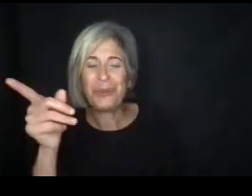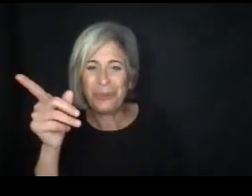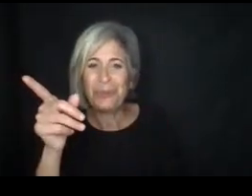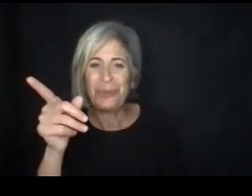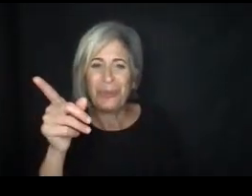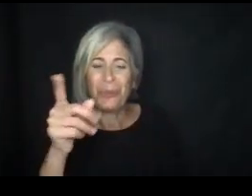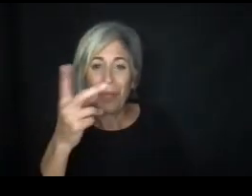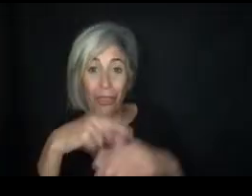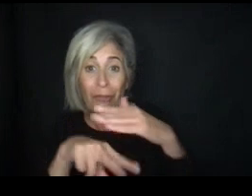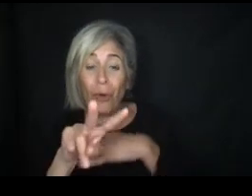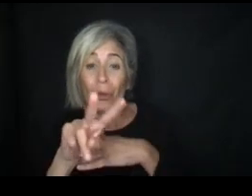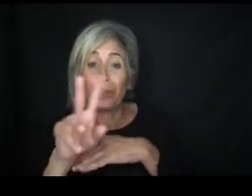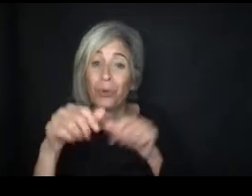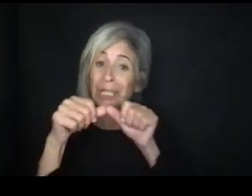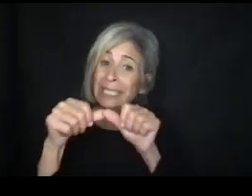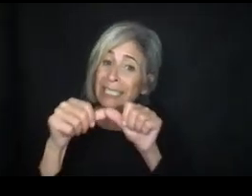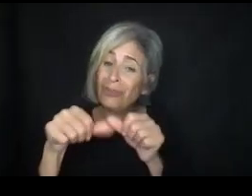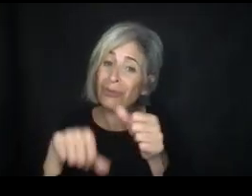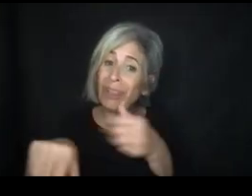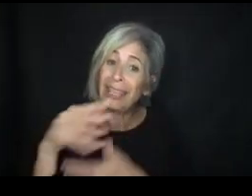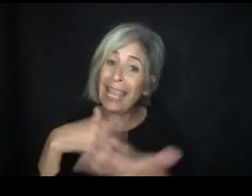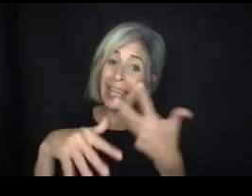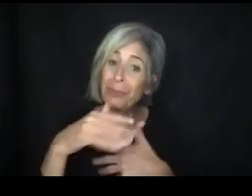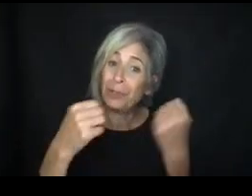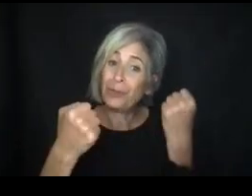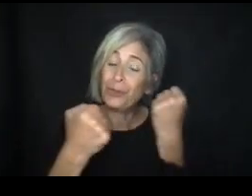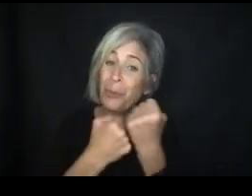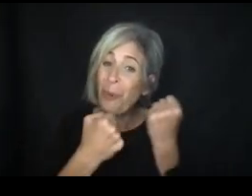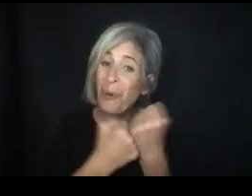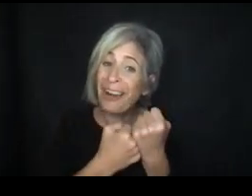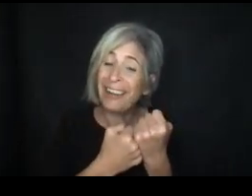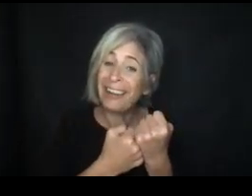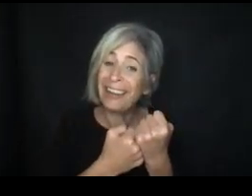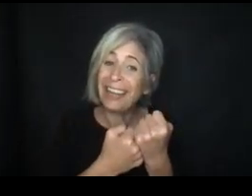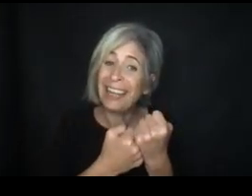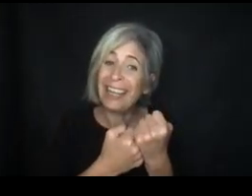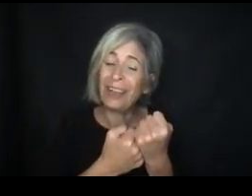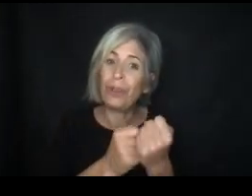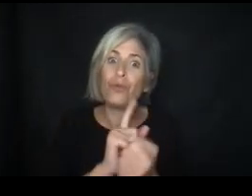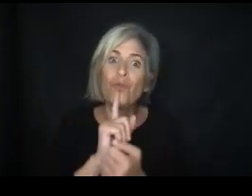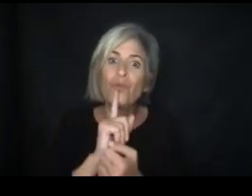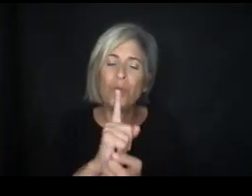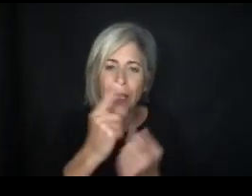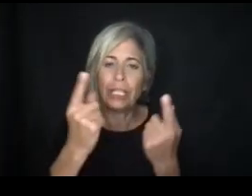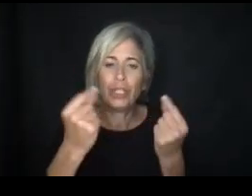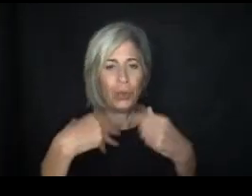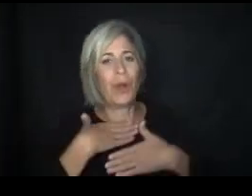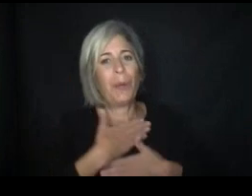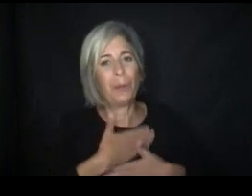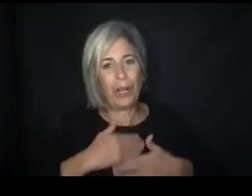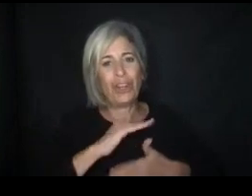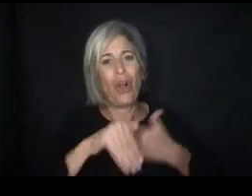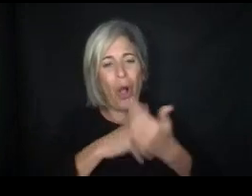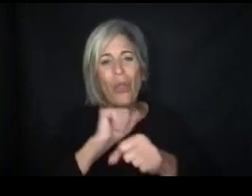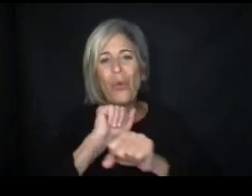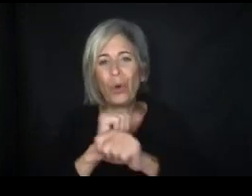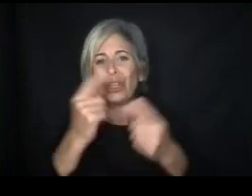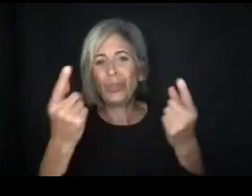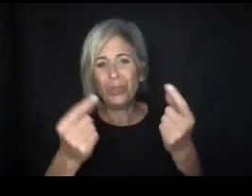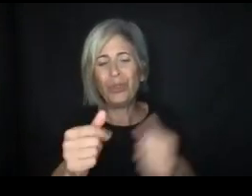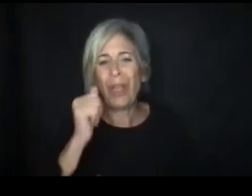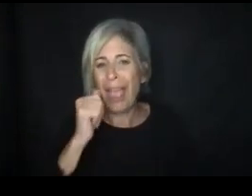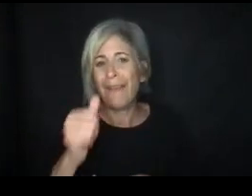look forward to your continued engagement and support. And we really do appreciate all the work that you do every